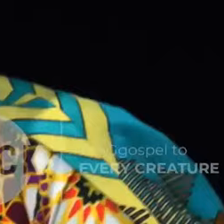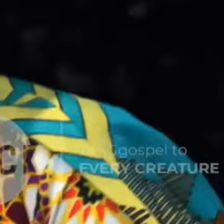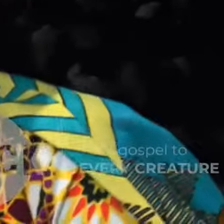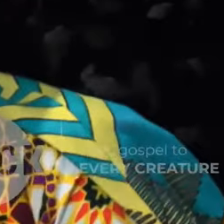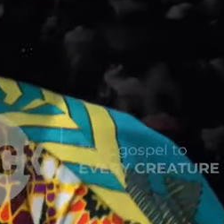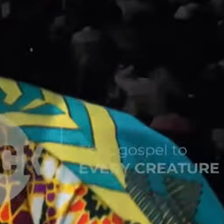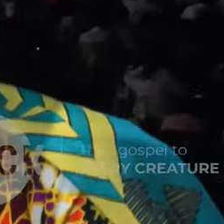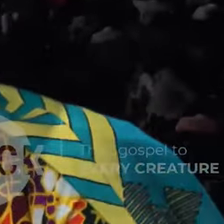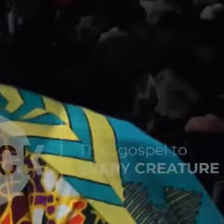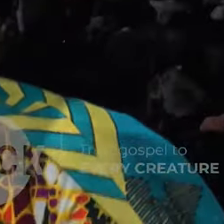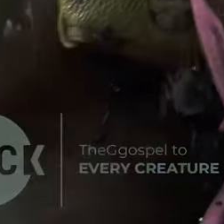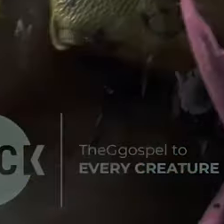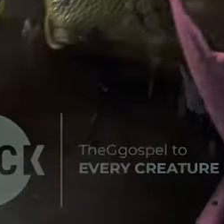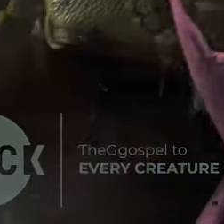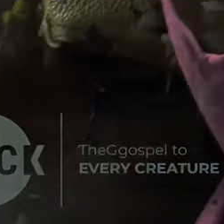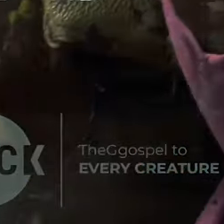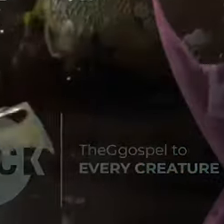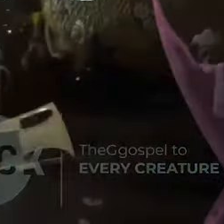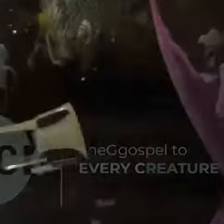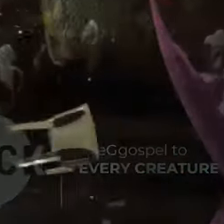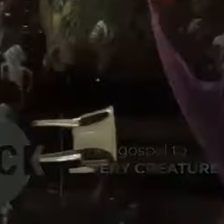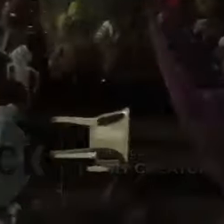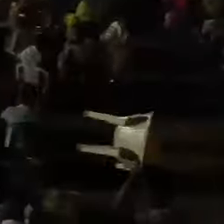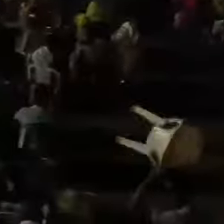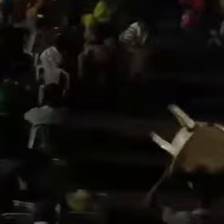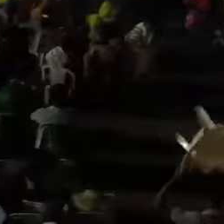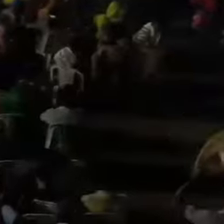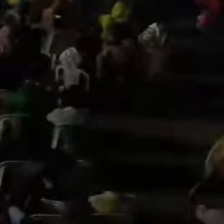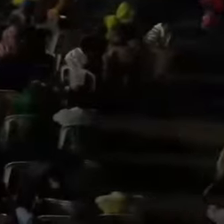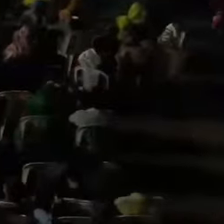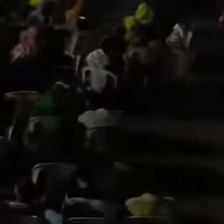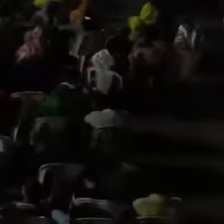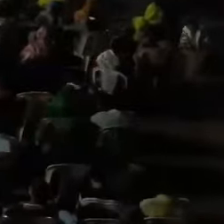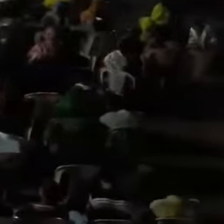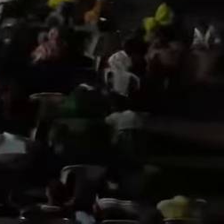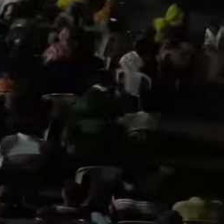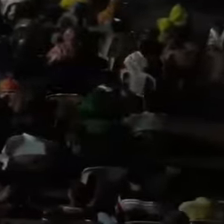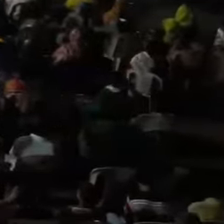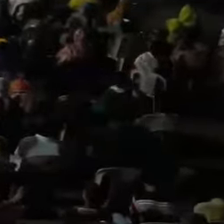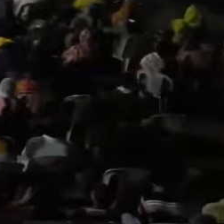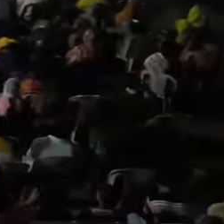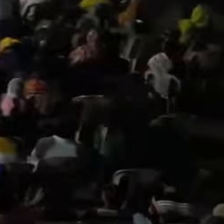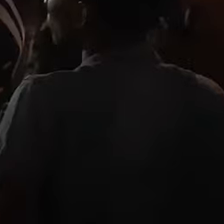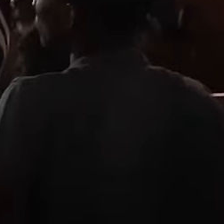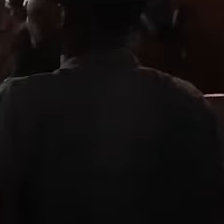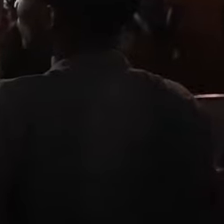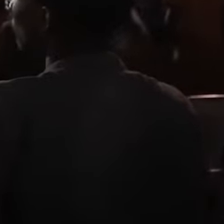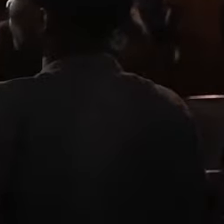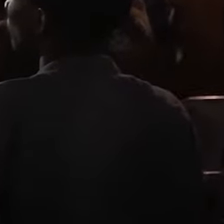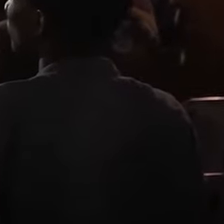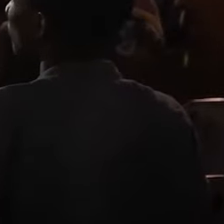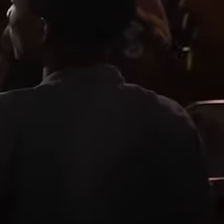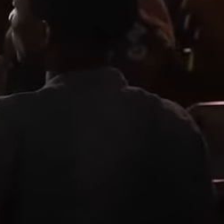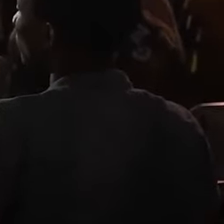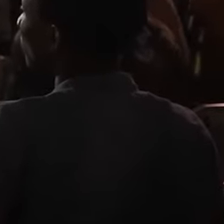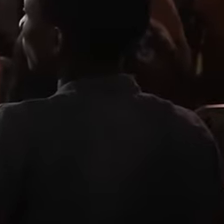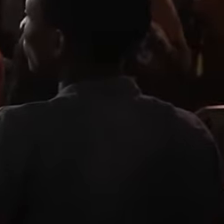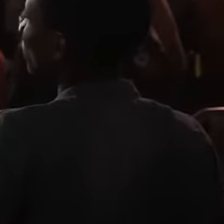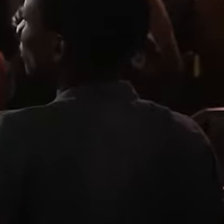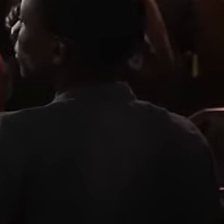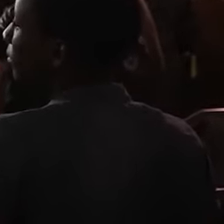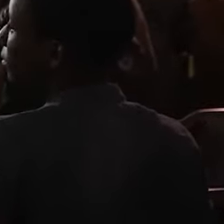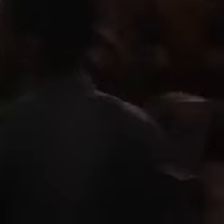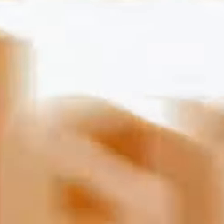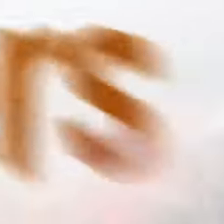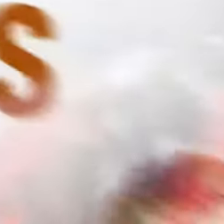mighty works of Jesus at 5:45 p.m. at any Deeper Life location nearest to you. You may just be a praise